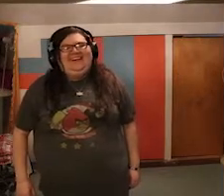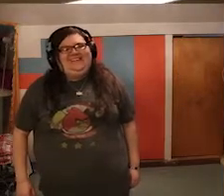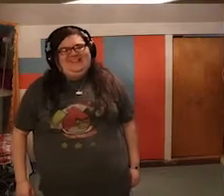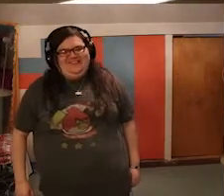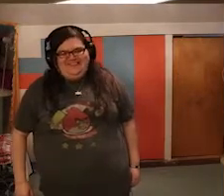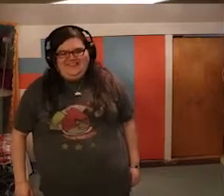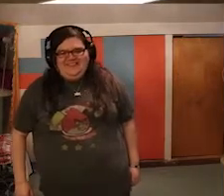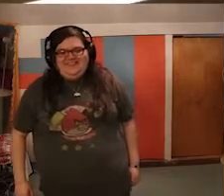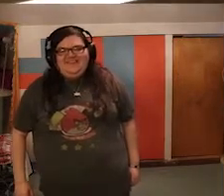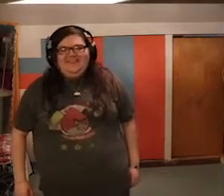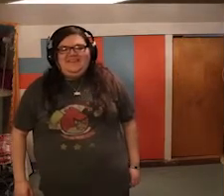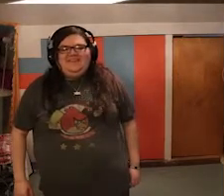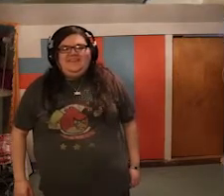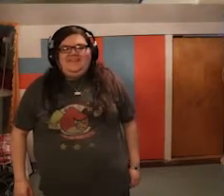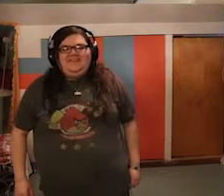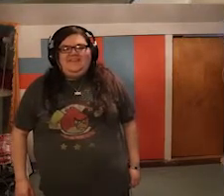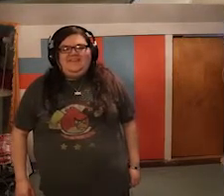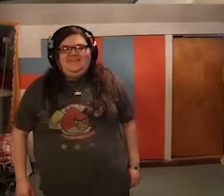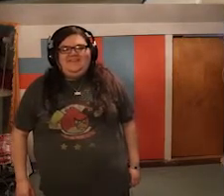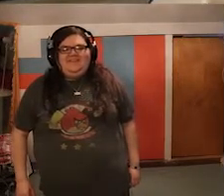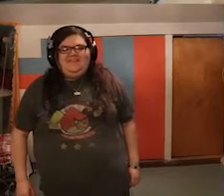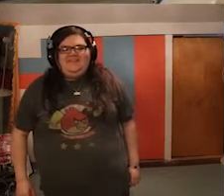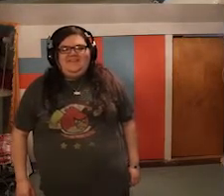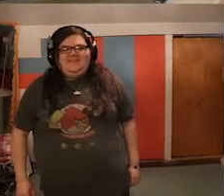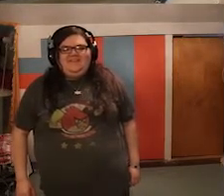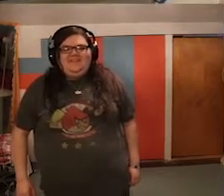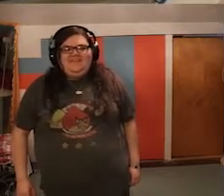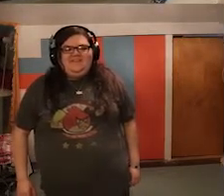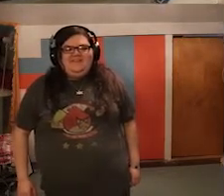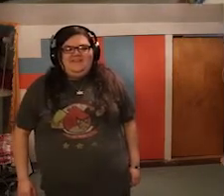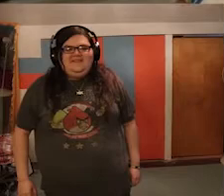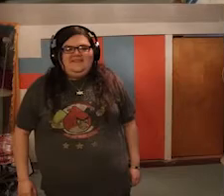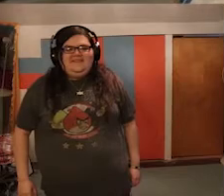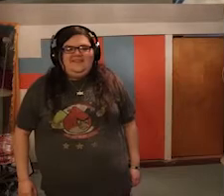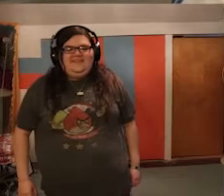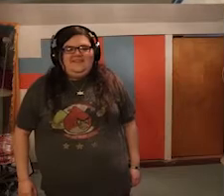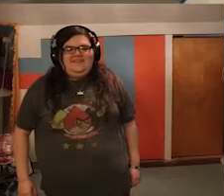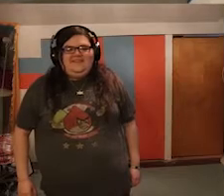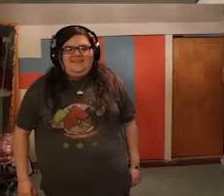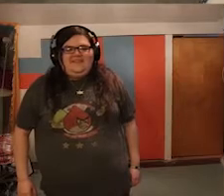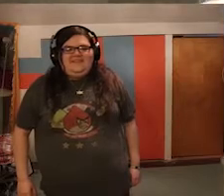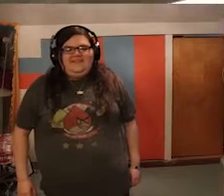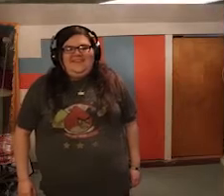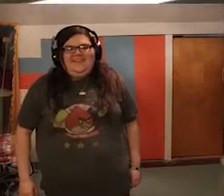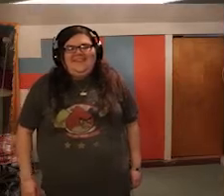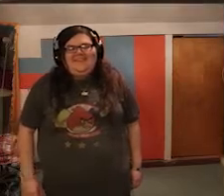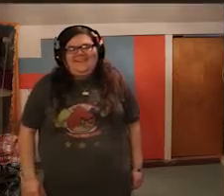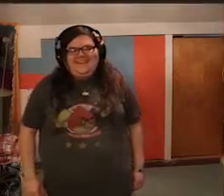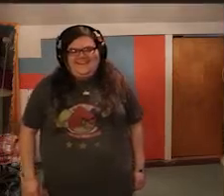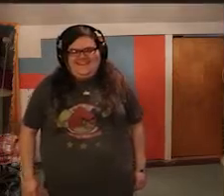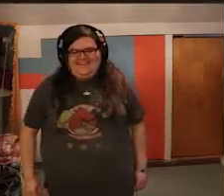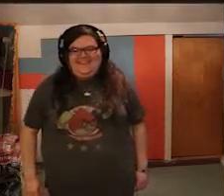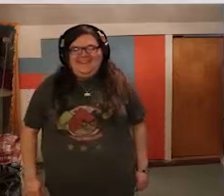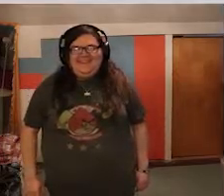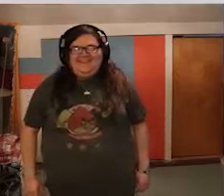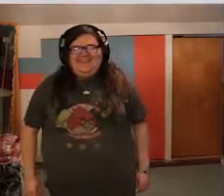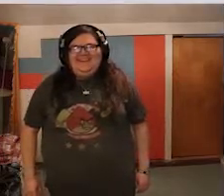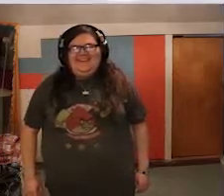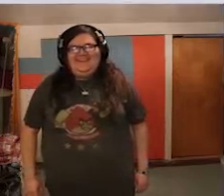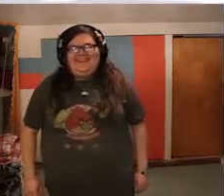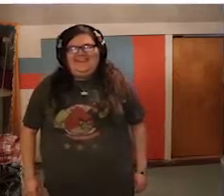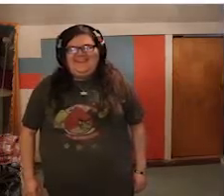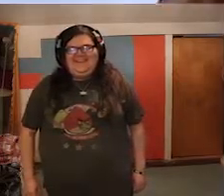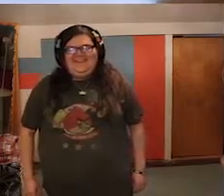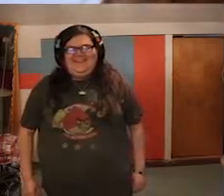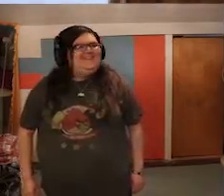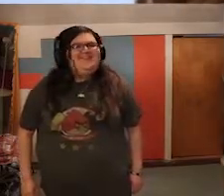My drawer now. That was actually very quick and easy, to be fair. Okay, you know what? I've done it. Look how clean that is now. So fresh and so clean. All right,